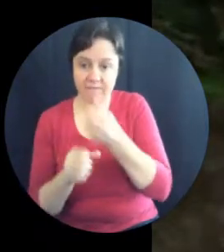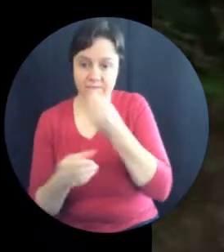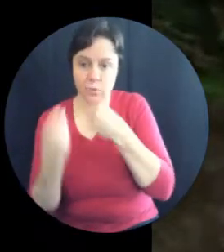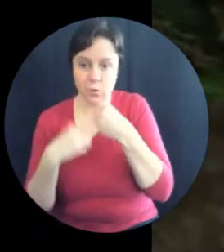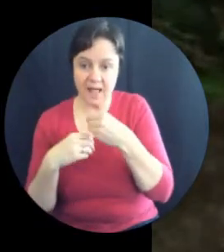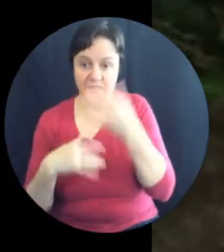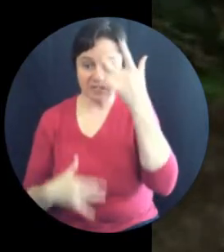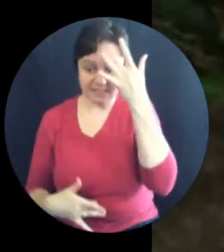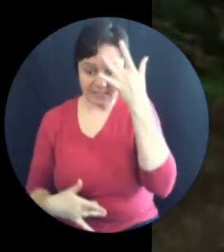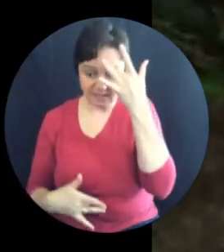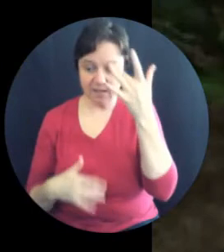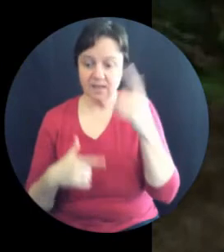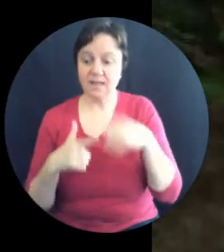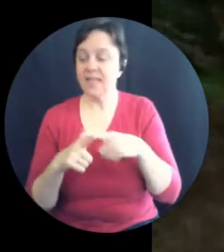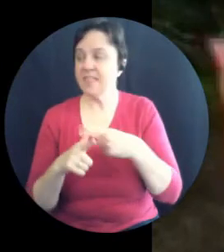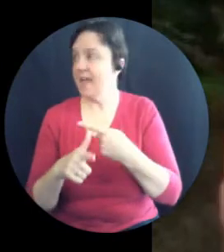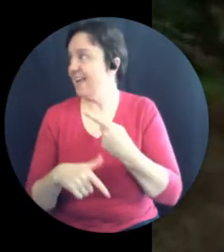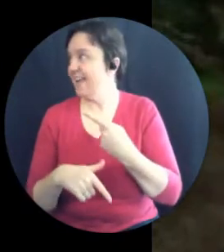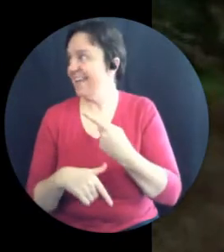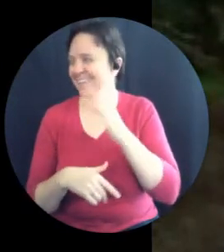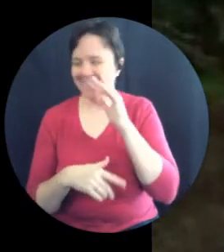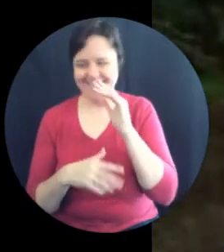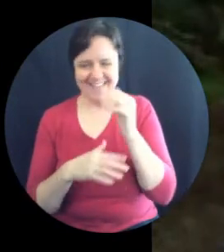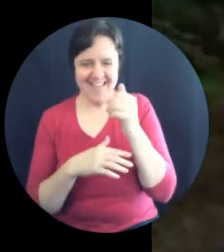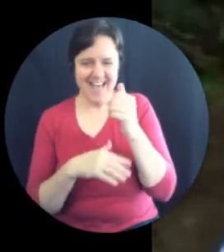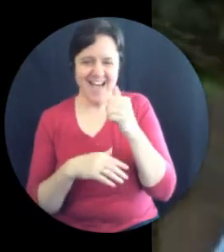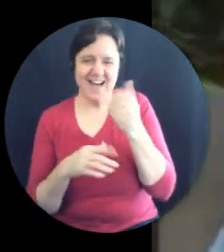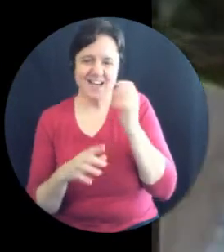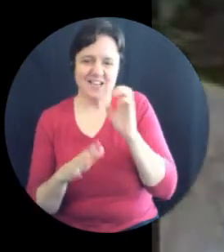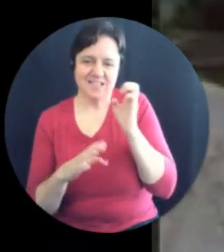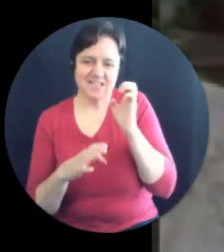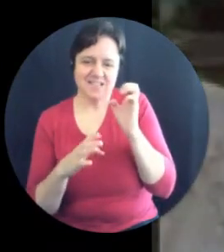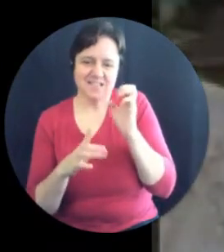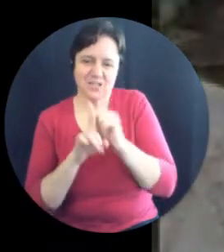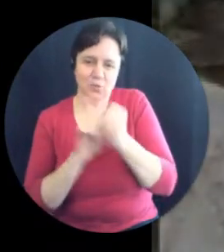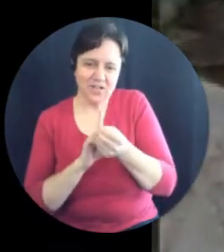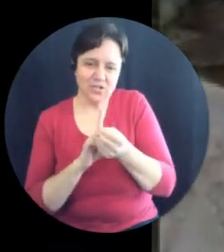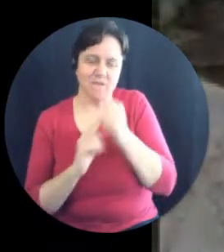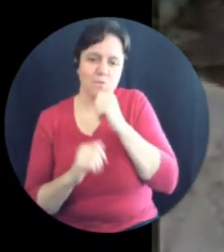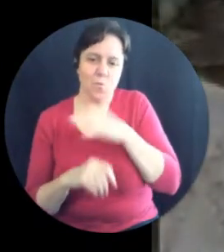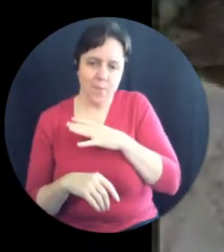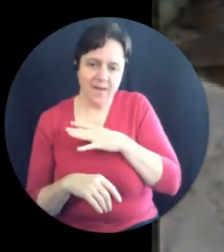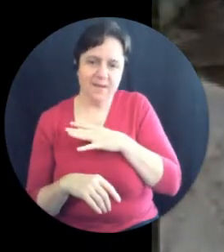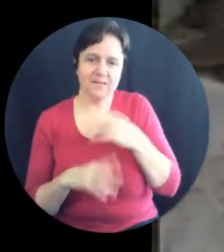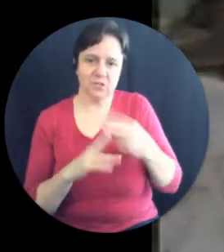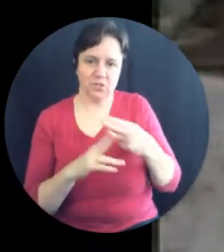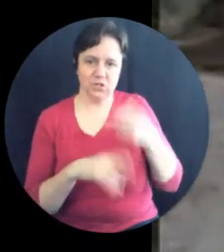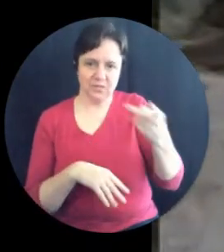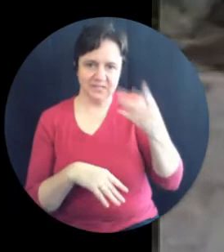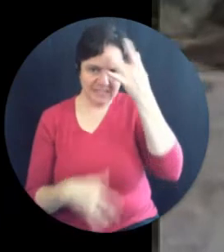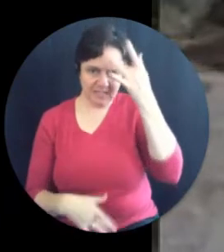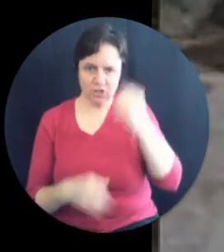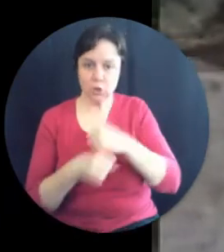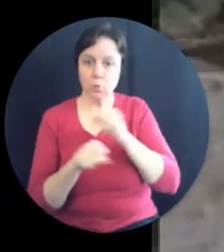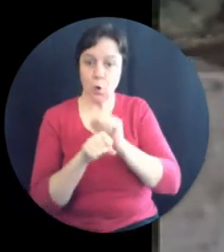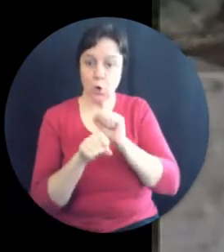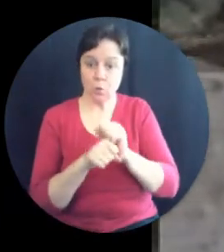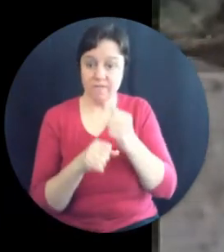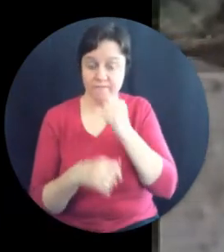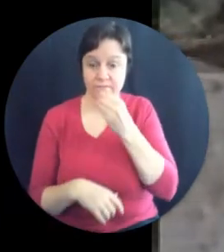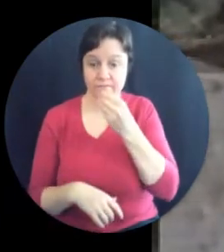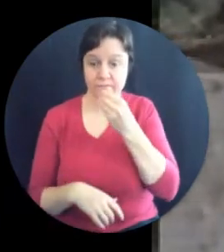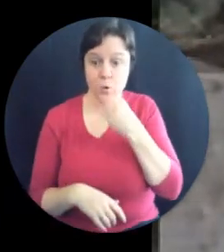they're handling the food. There was a case of a lady 100 years ago called Typhoid Mary, and she worked with food. And